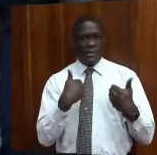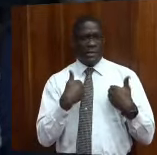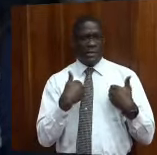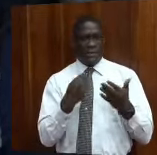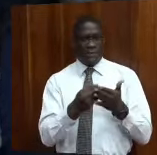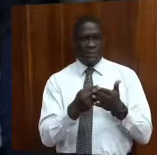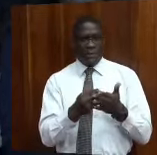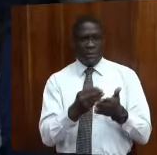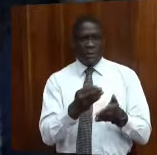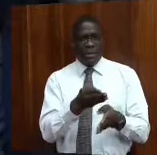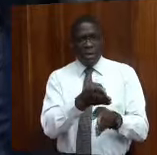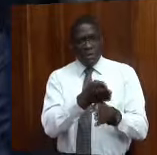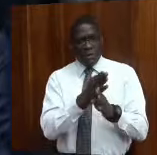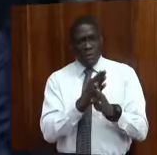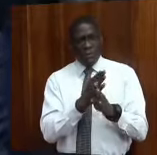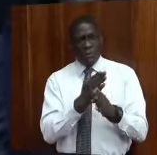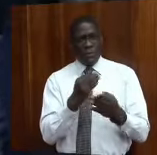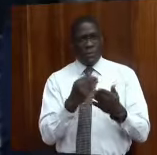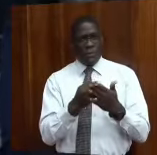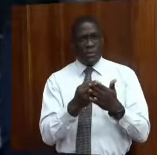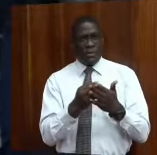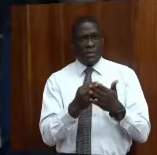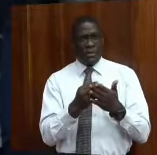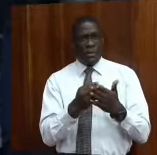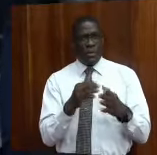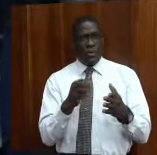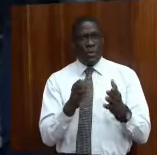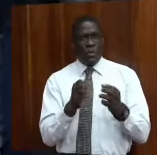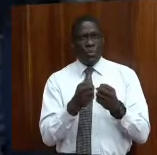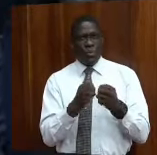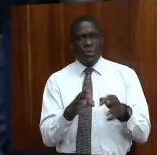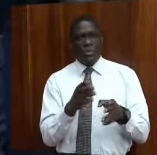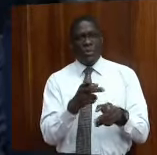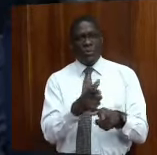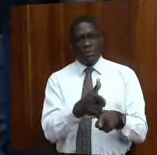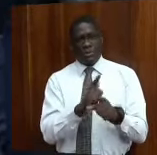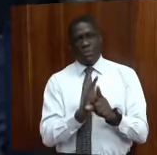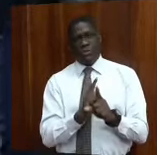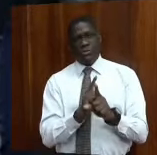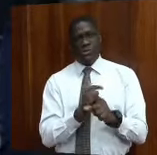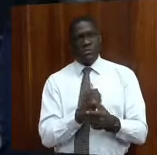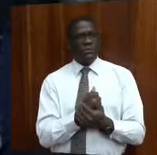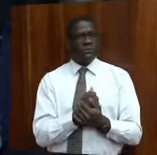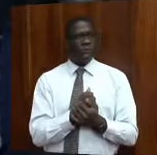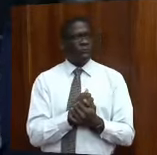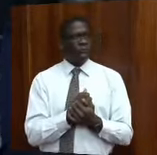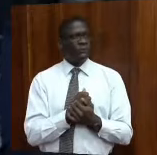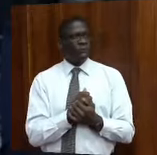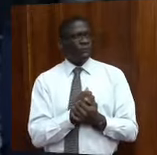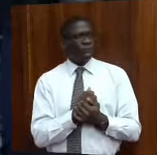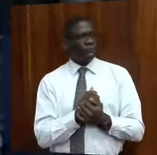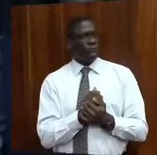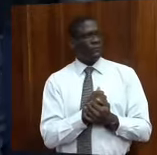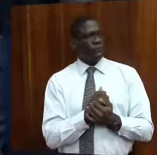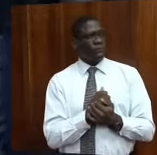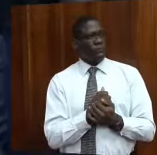today is in excess of $420 million, thereby limiting the use of this